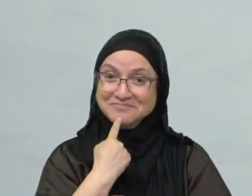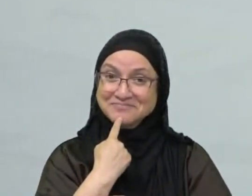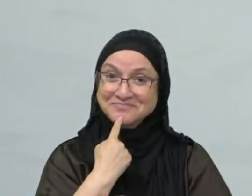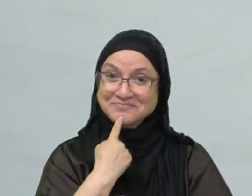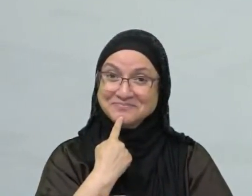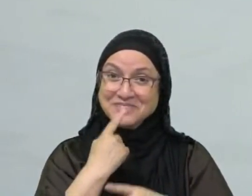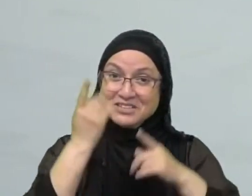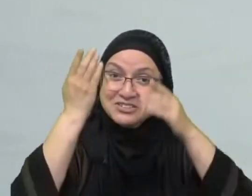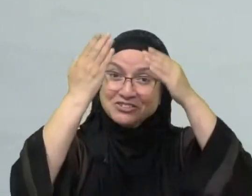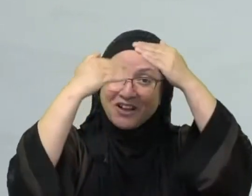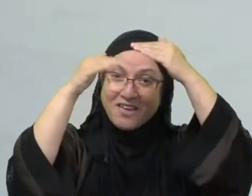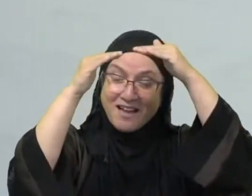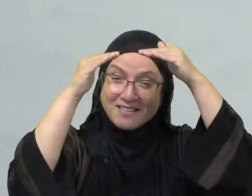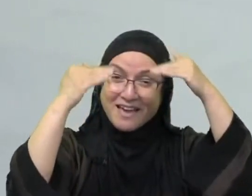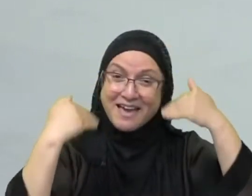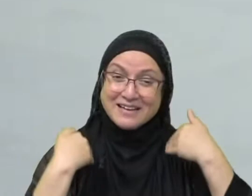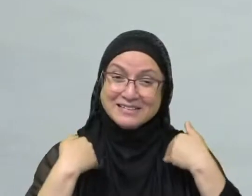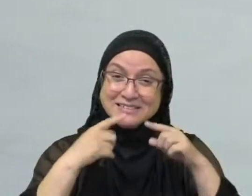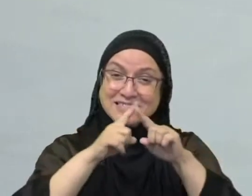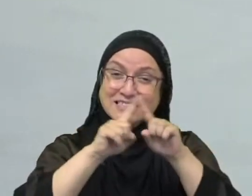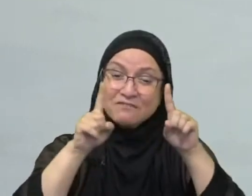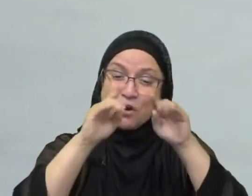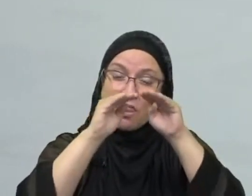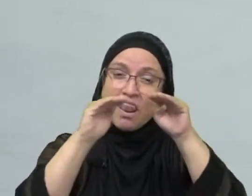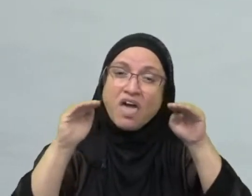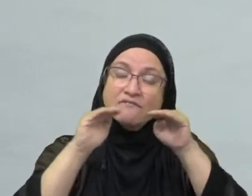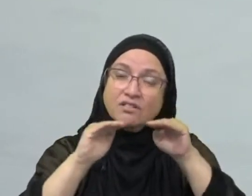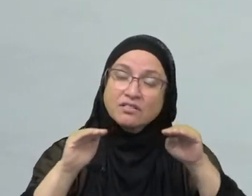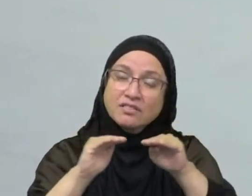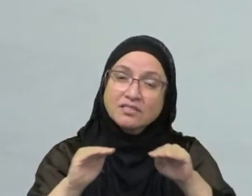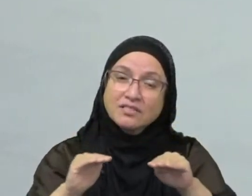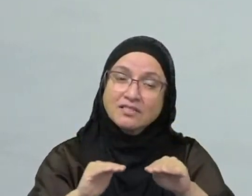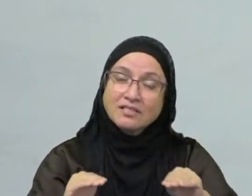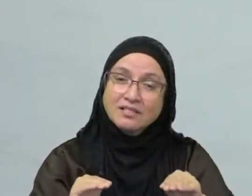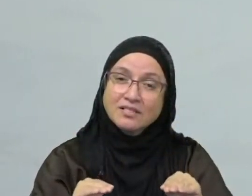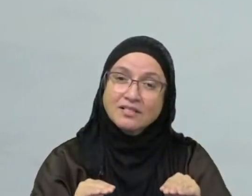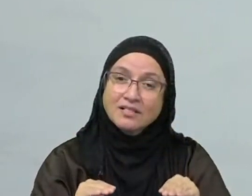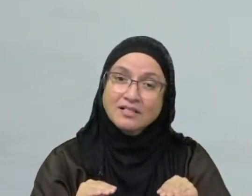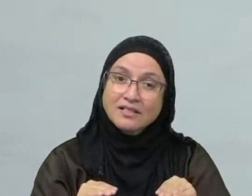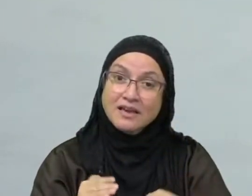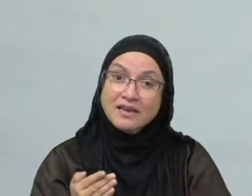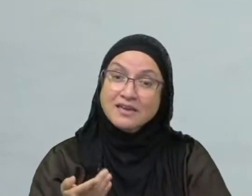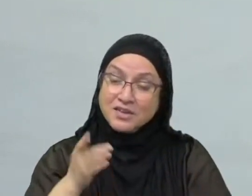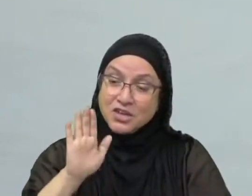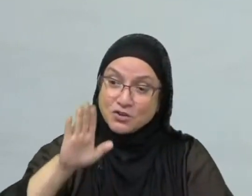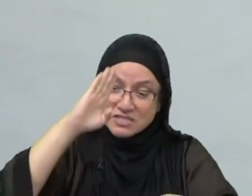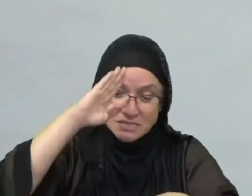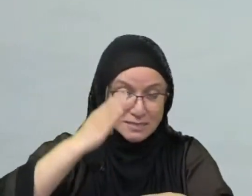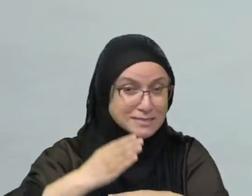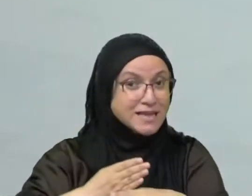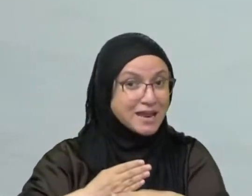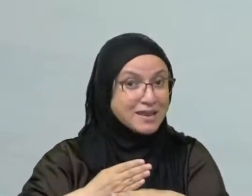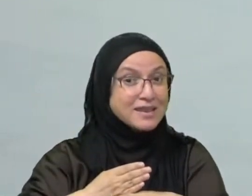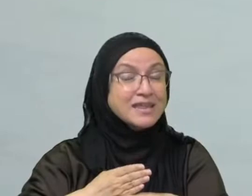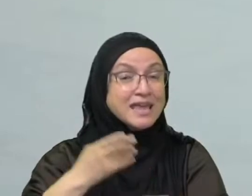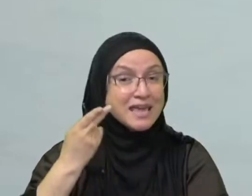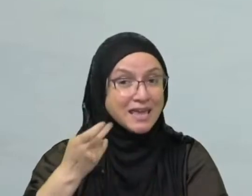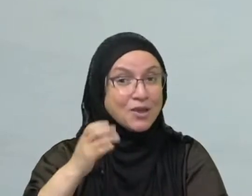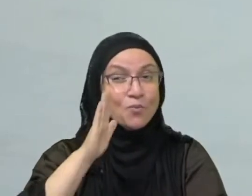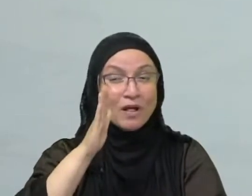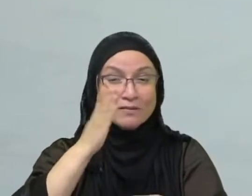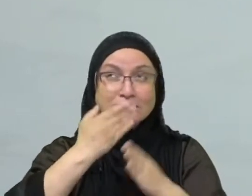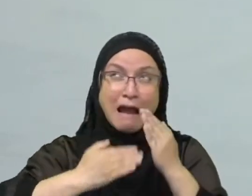The highest level of paradise. May Allah subhanahu wa ta'ala grant it to all of us. Allahumma ameen. She said, in that case, I'm patient. I'm okay